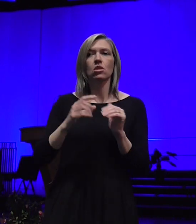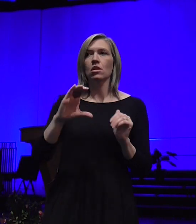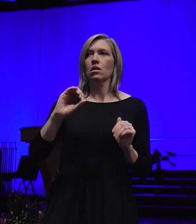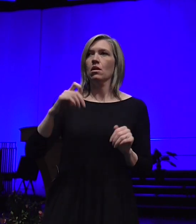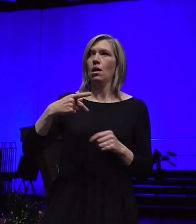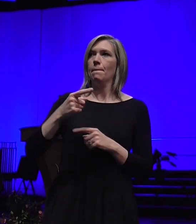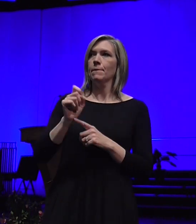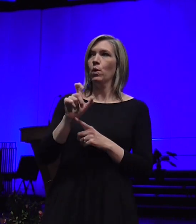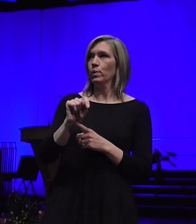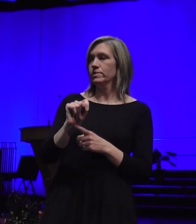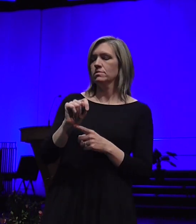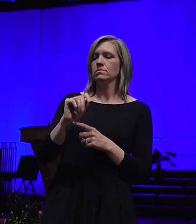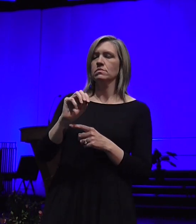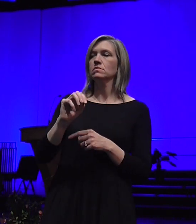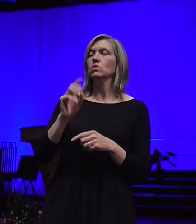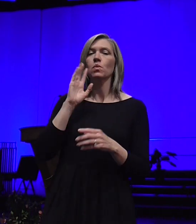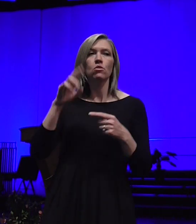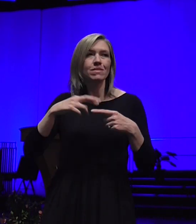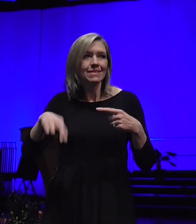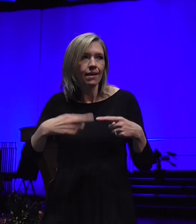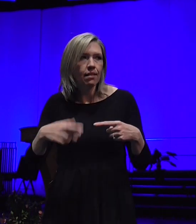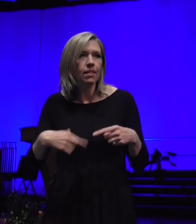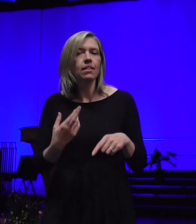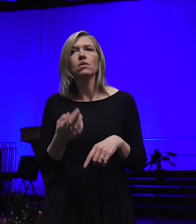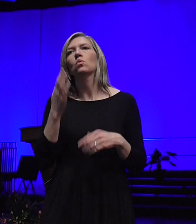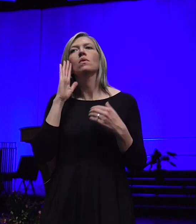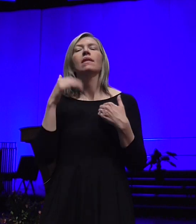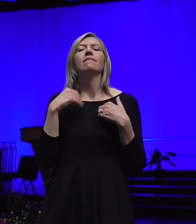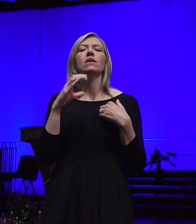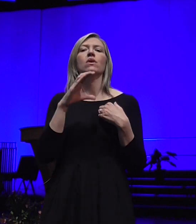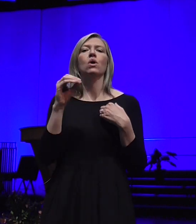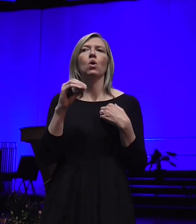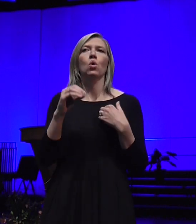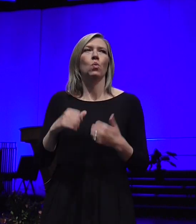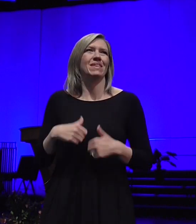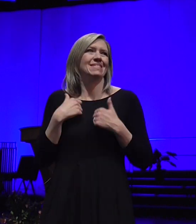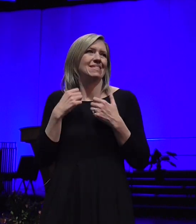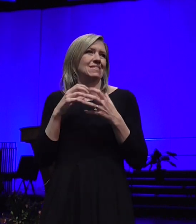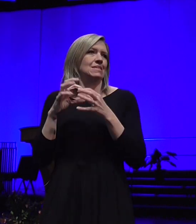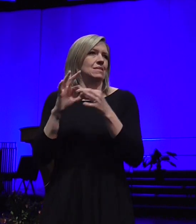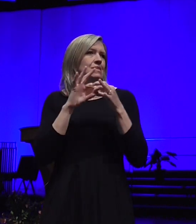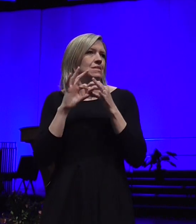doing recycling. We're going to have a coexistence festival here in June,